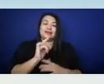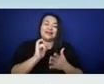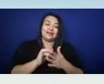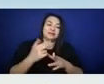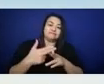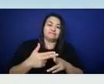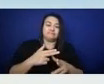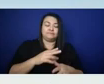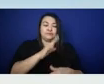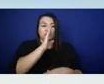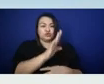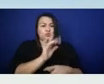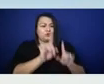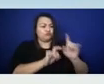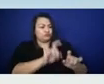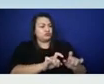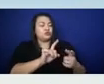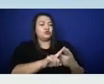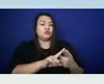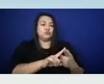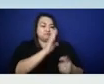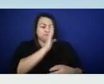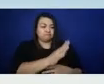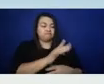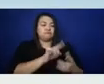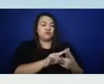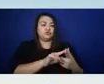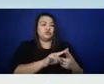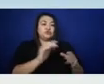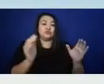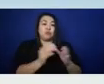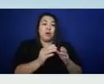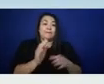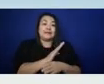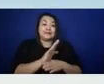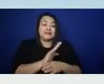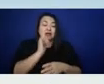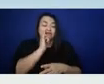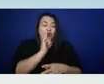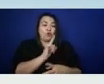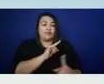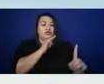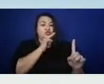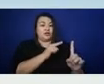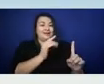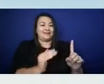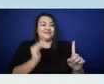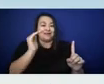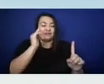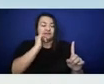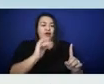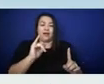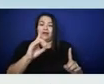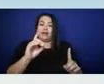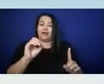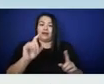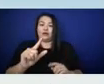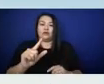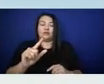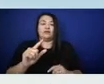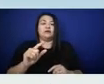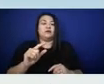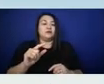that are coming in and being phased in. We just started the Targeted EIDL Advance, and what that